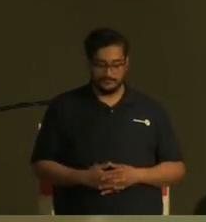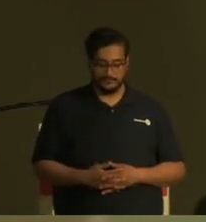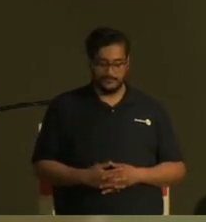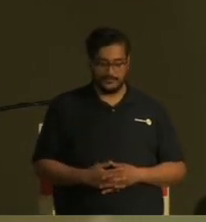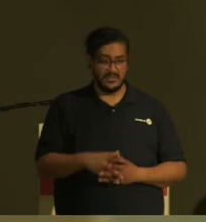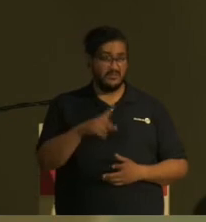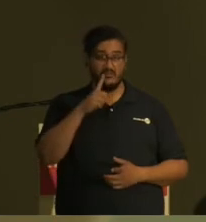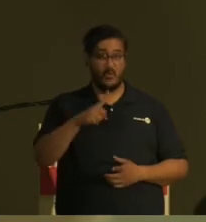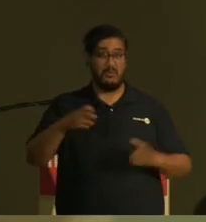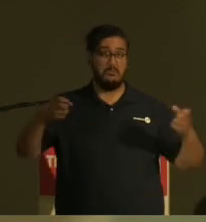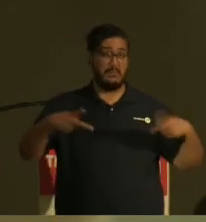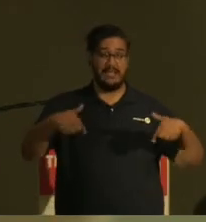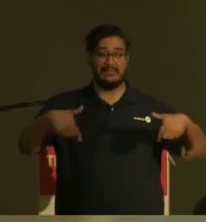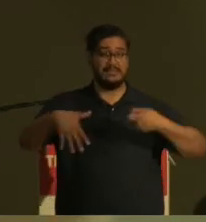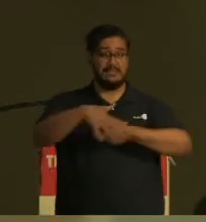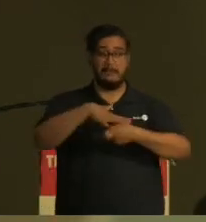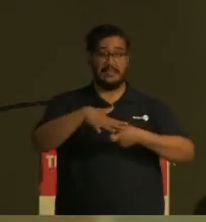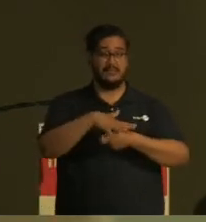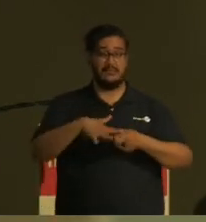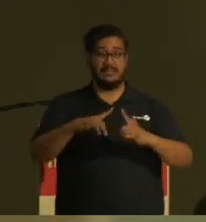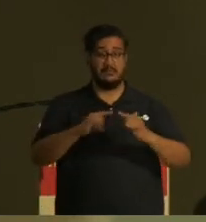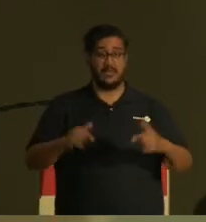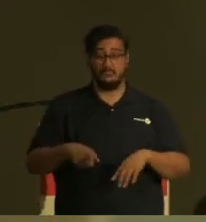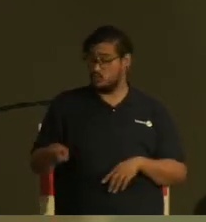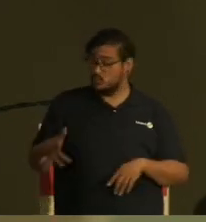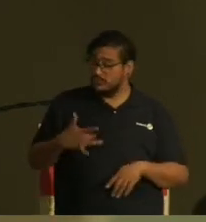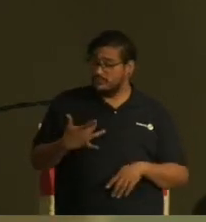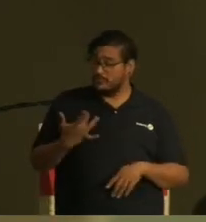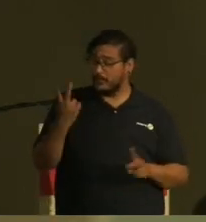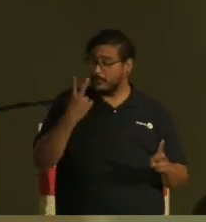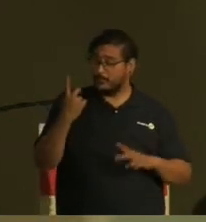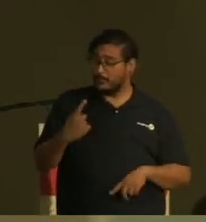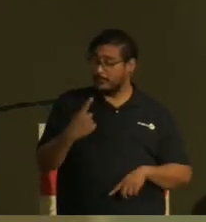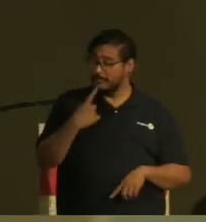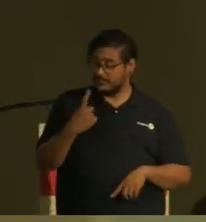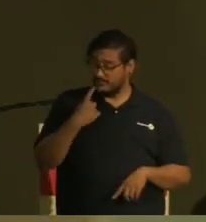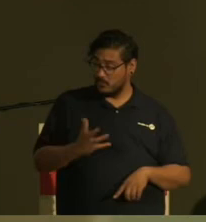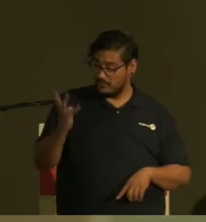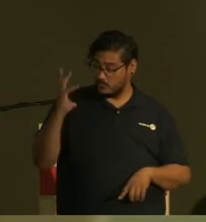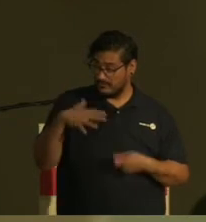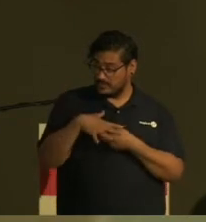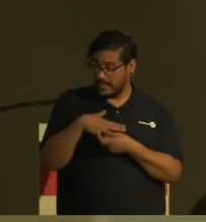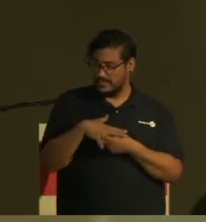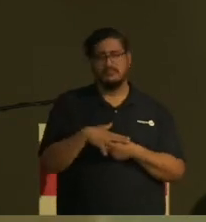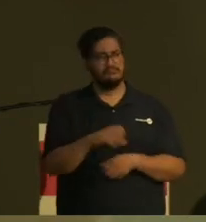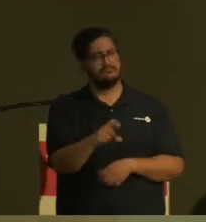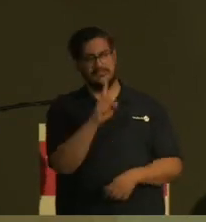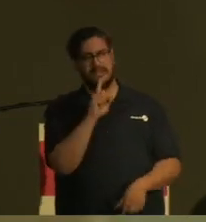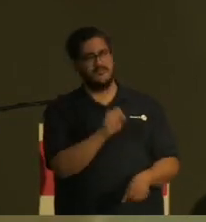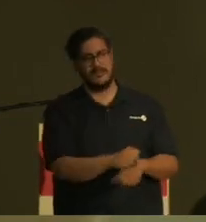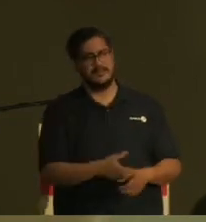to be back in this space at the same time. Do you feel a nostalgia for the previous space? I definitely think I